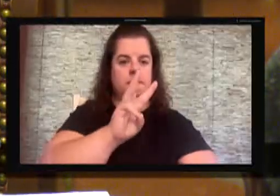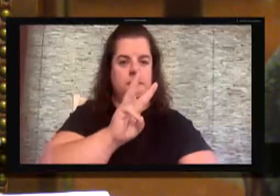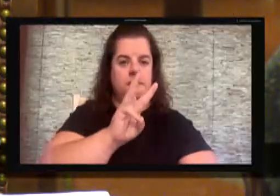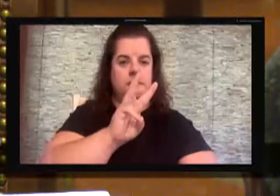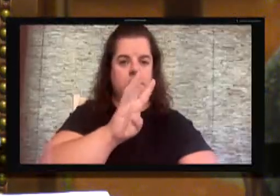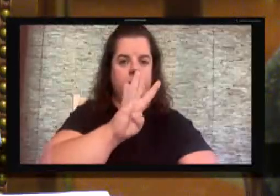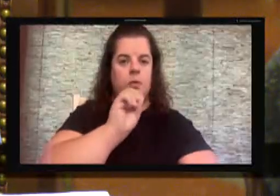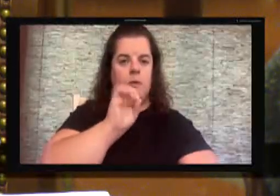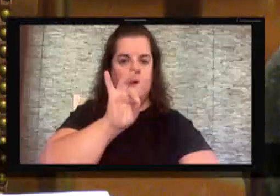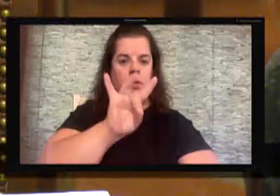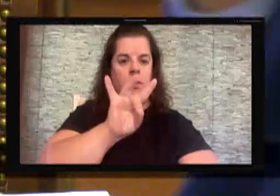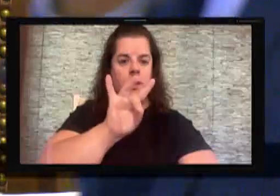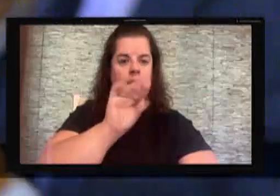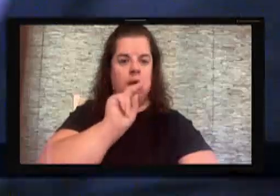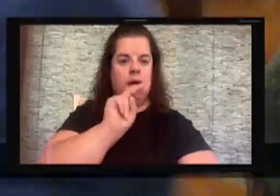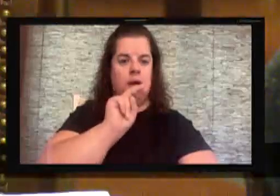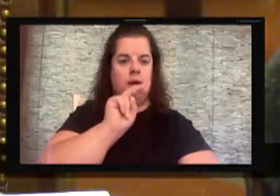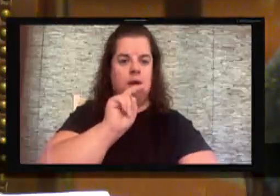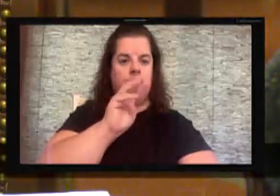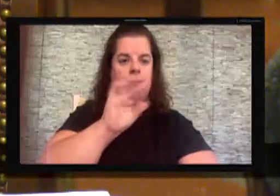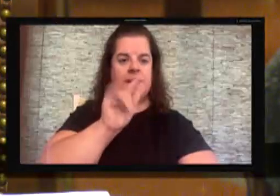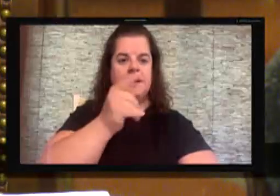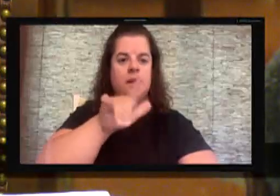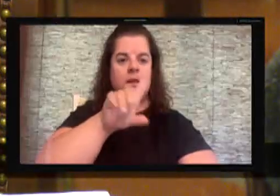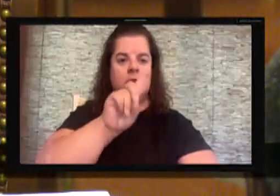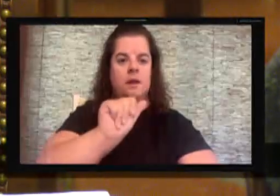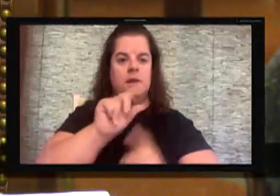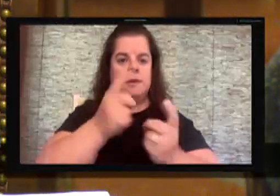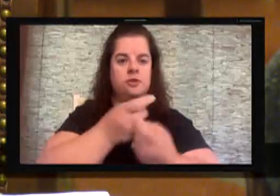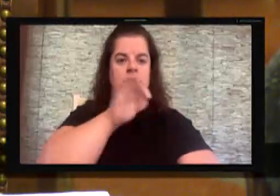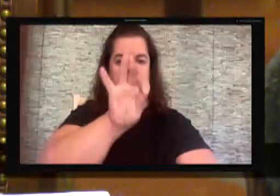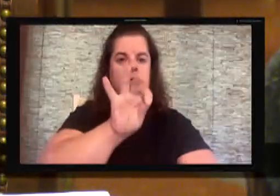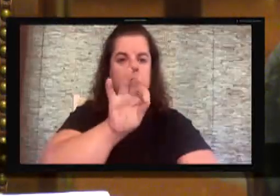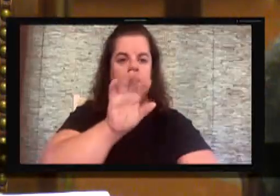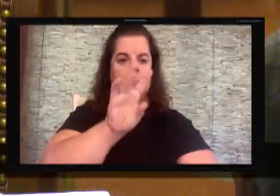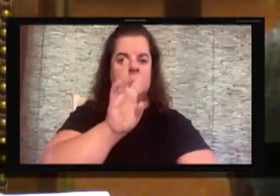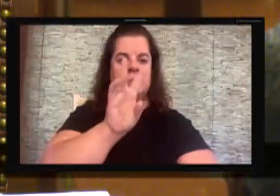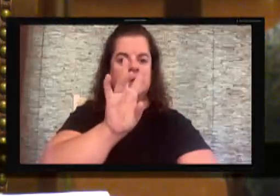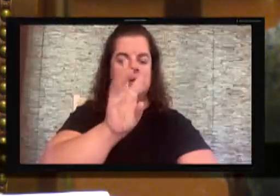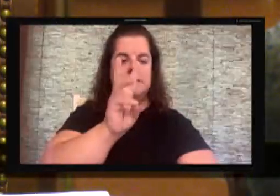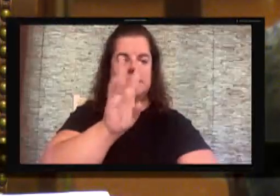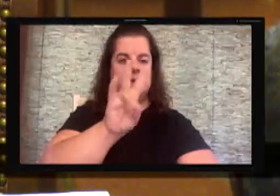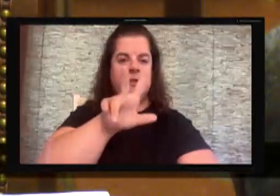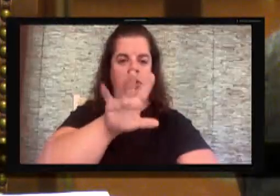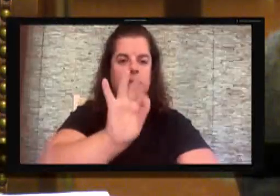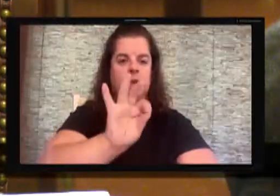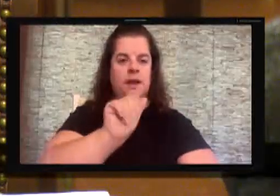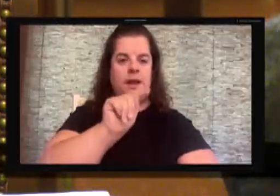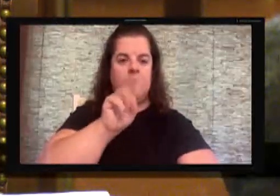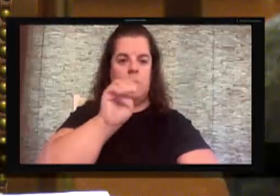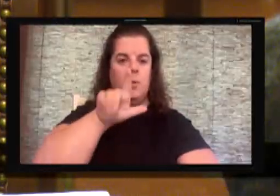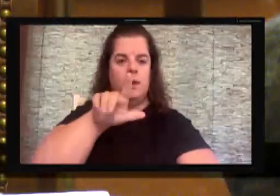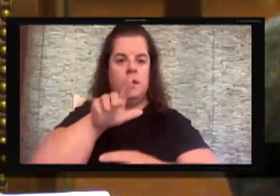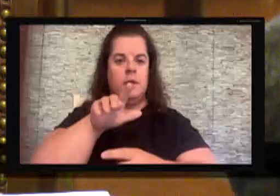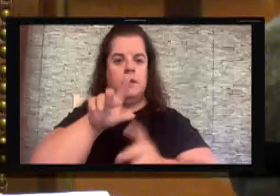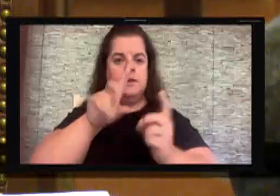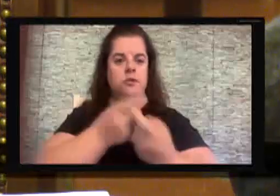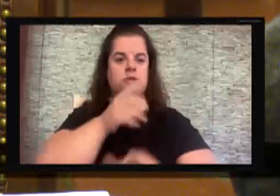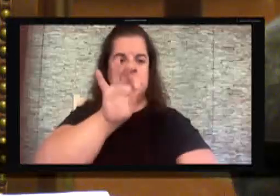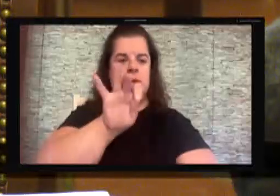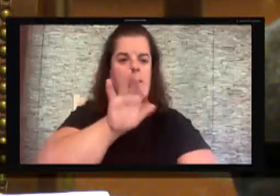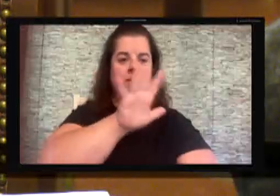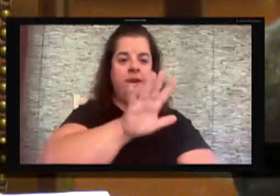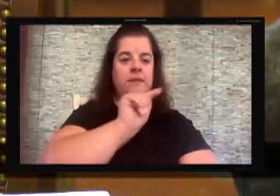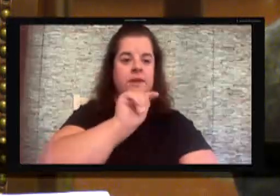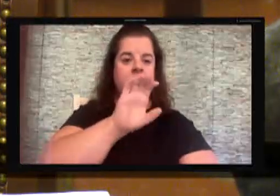6. 408 North Matilda Street, Council District 9. 6739 Atwell Street, Council District 9,